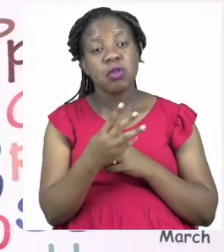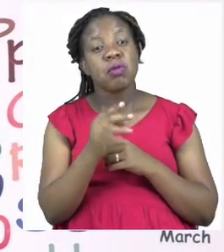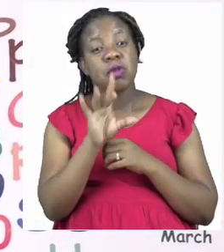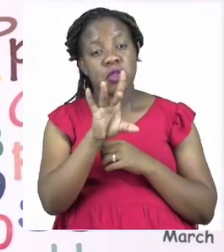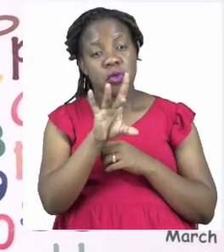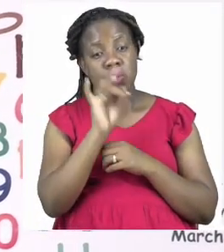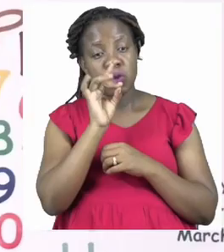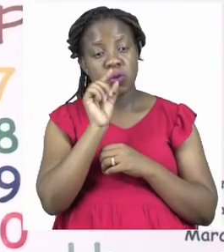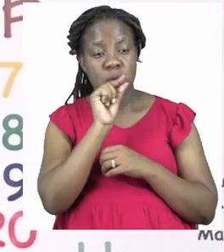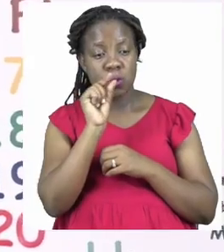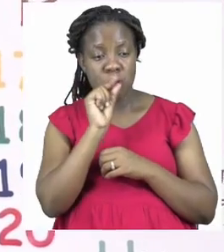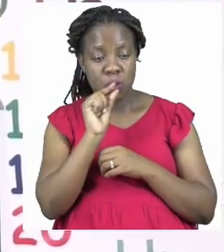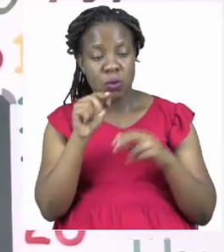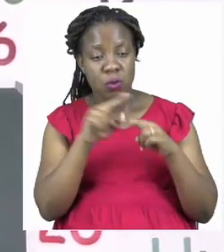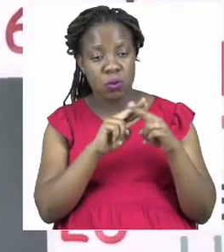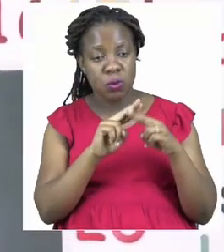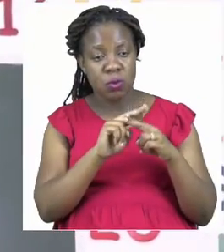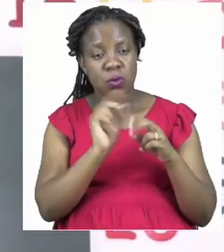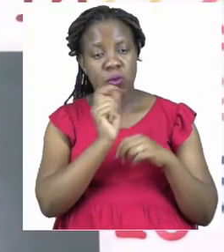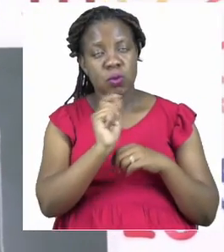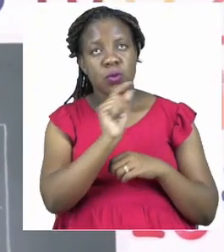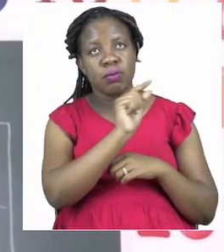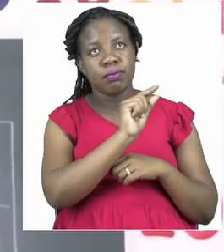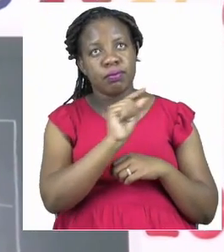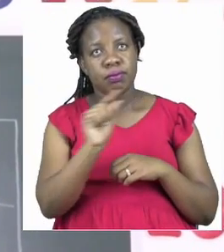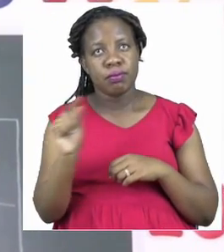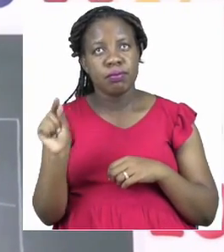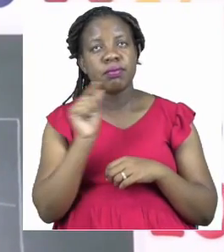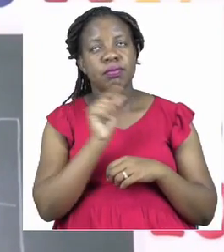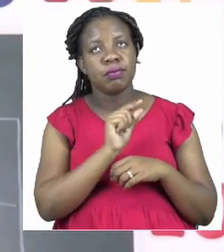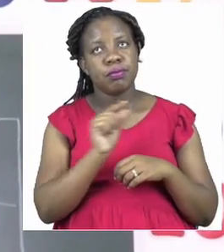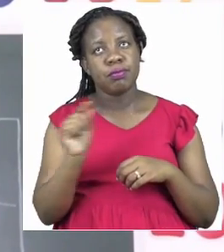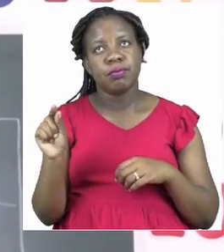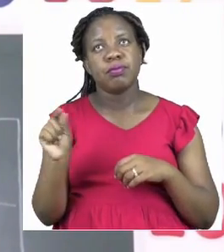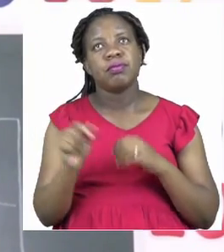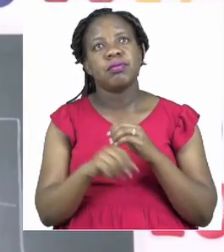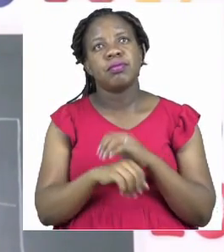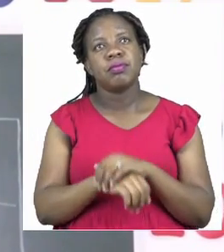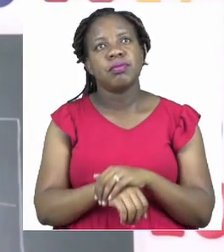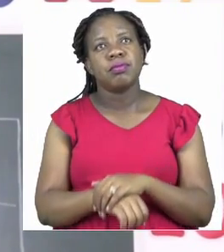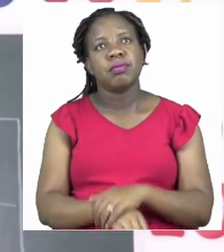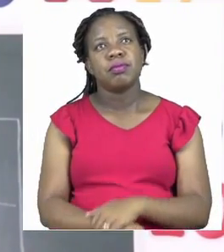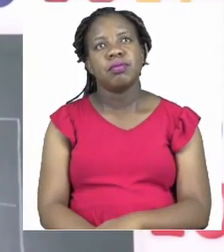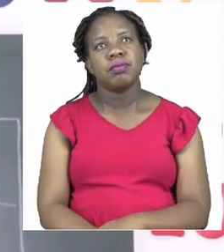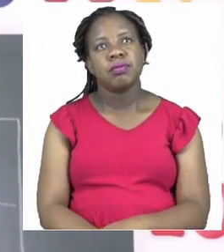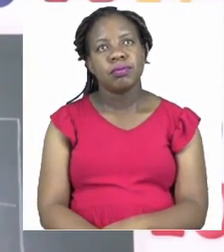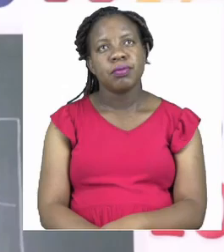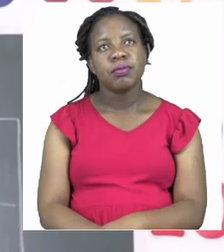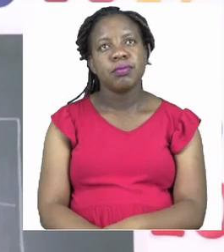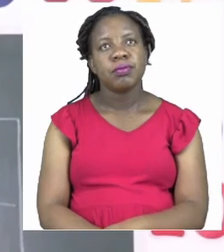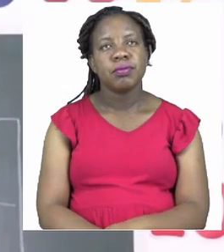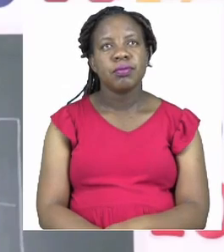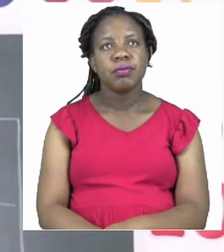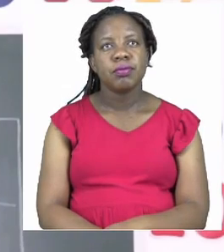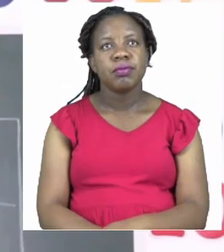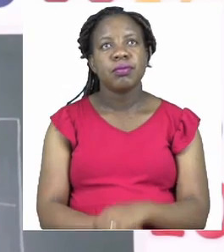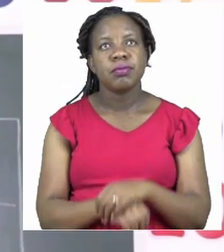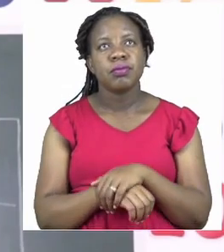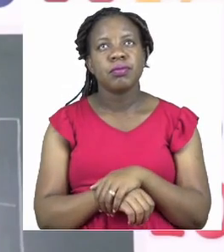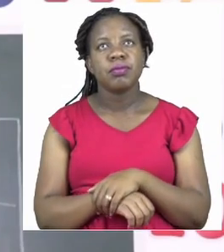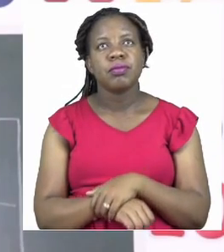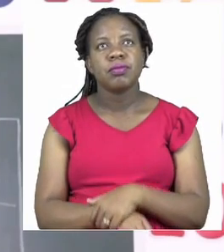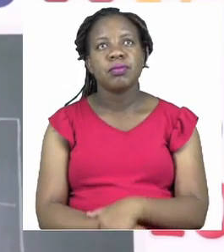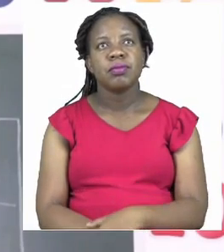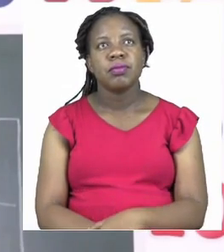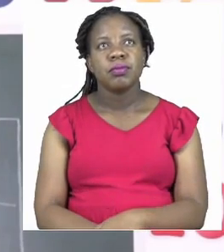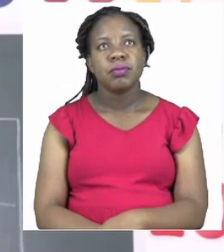word search by circling, but rather writing them down in the spaces below. So, the word that I